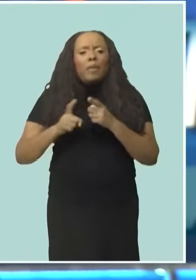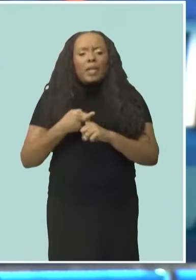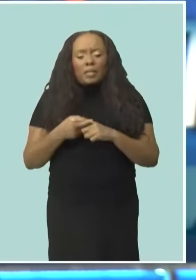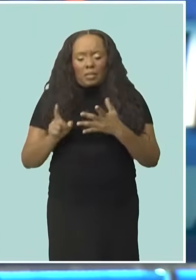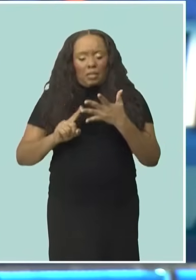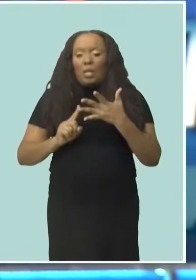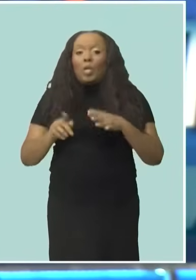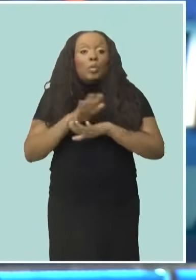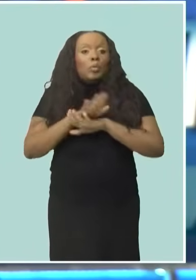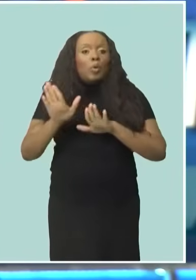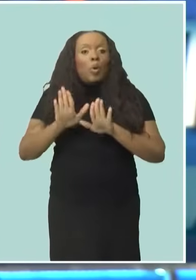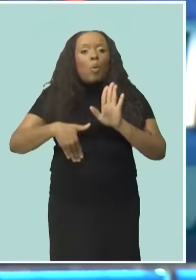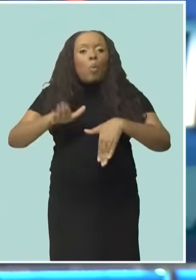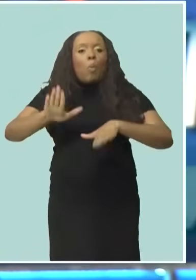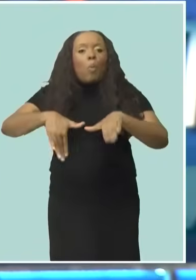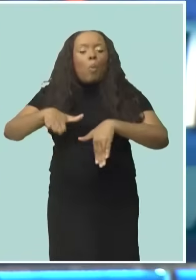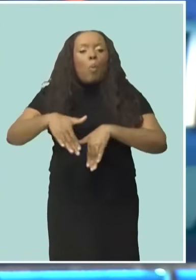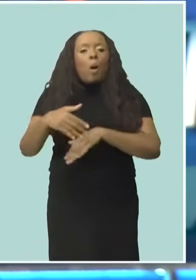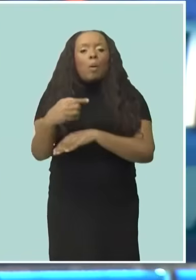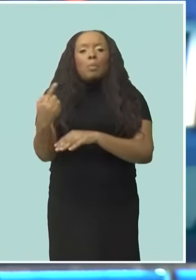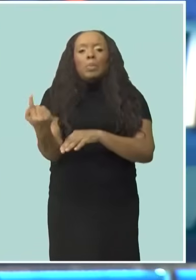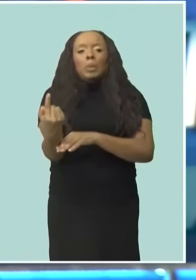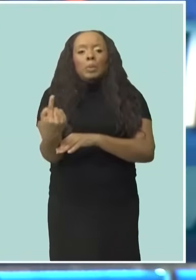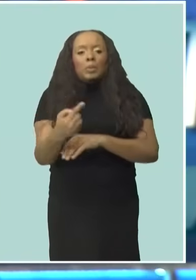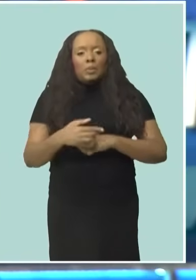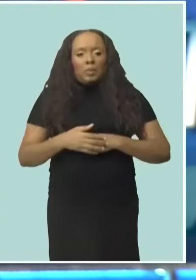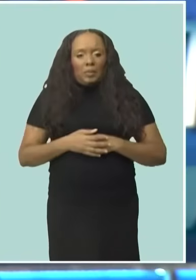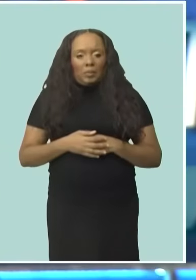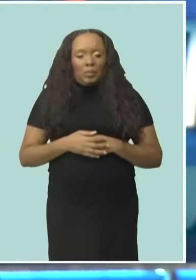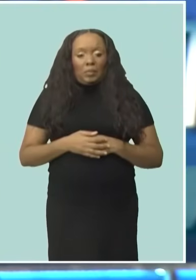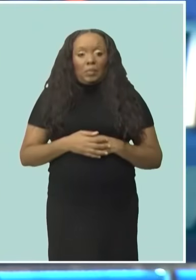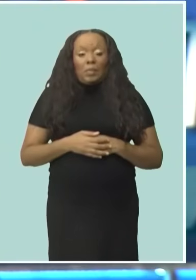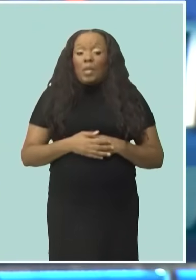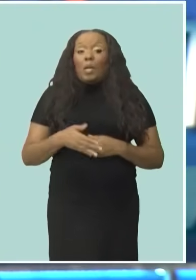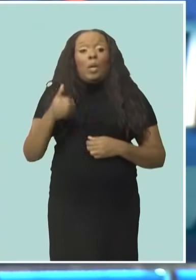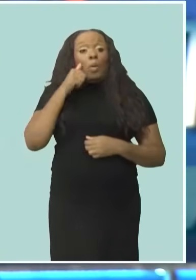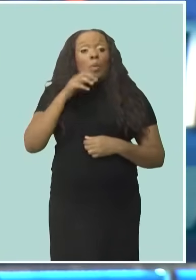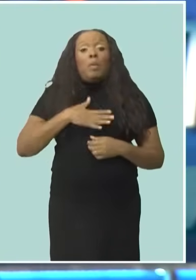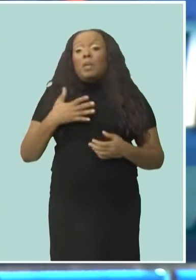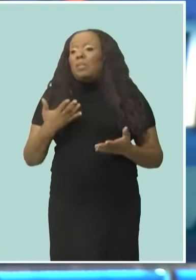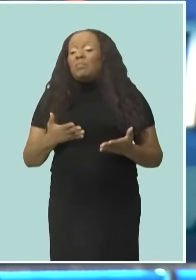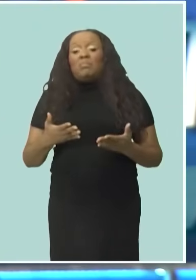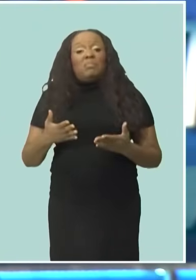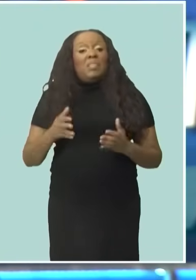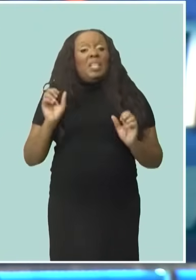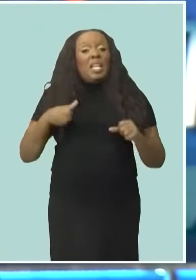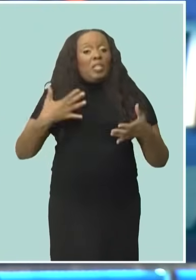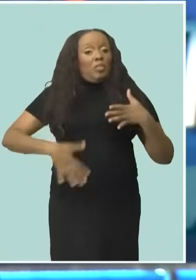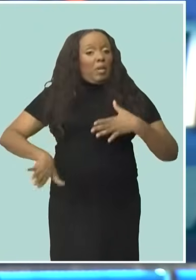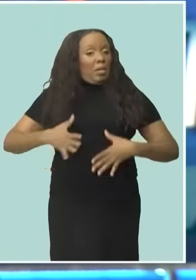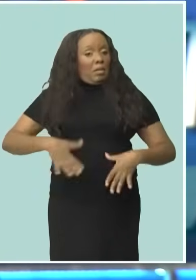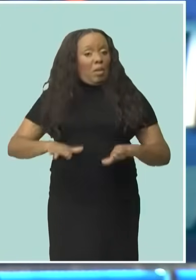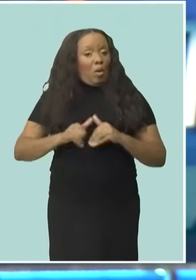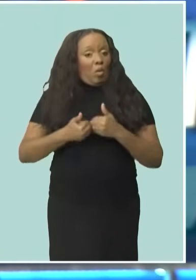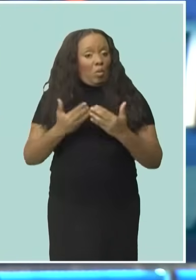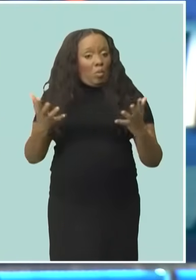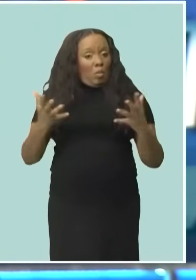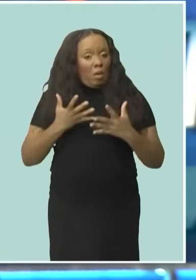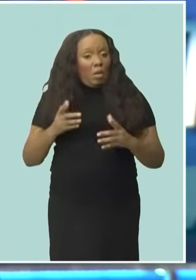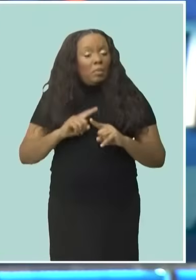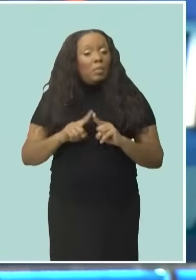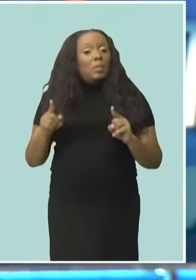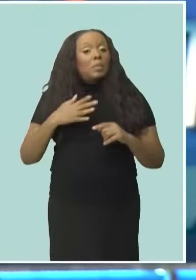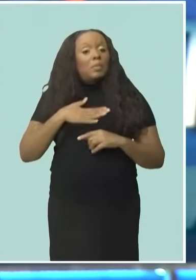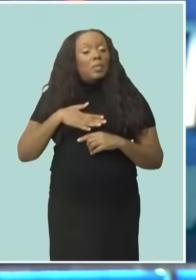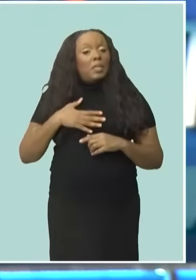and lonely places. Now, while noting that women are free to dress how they please, Savory Gittins is also